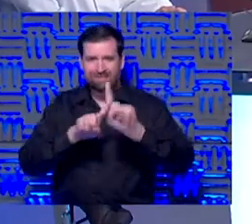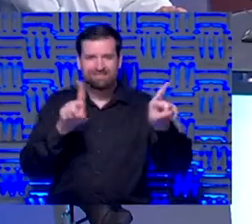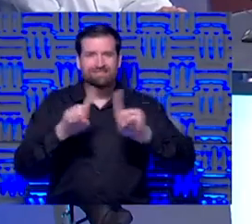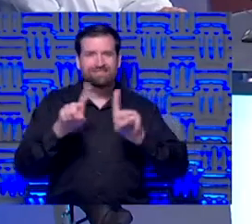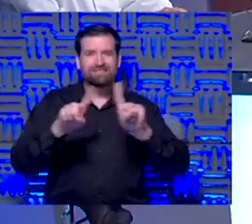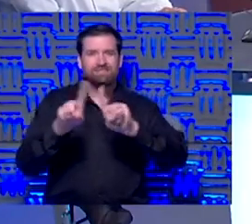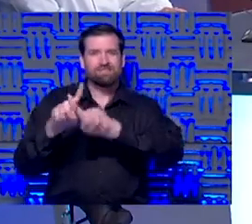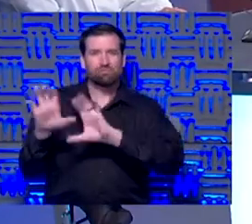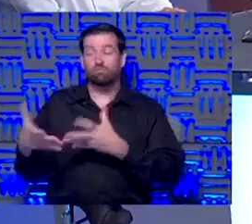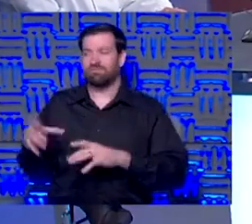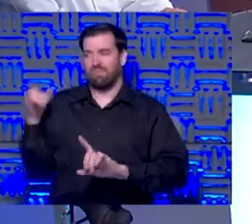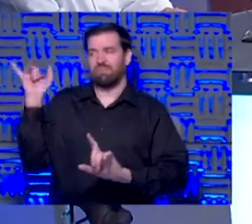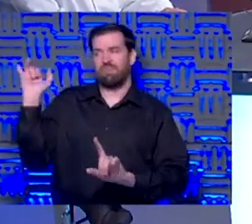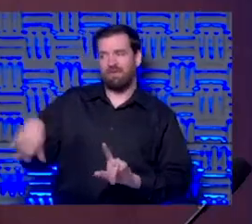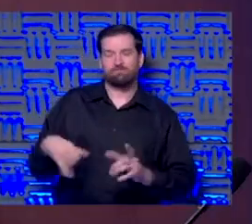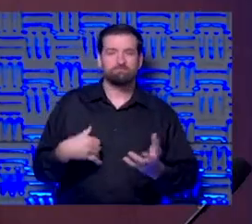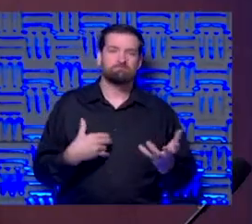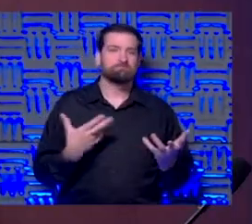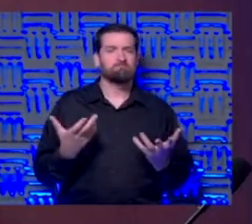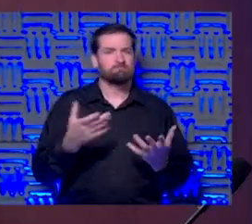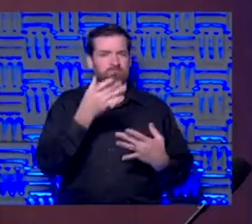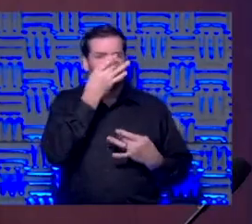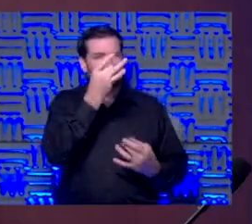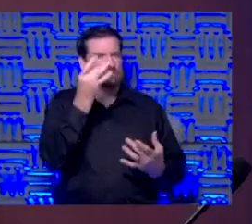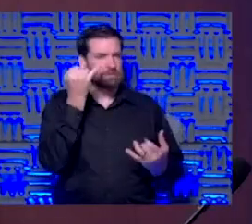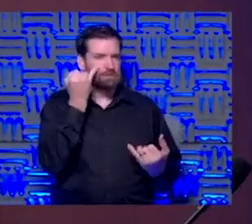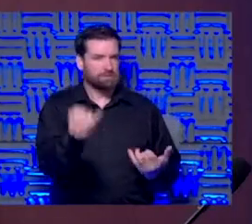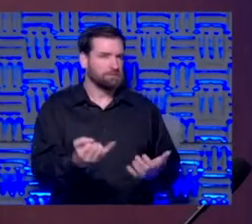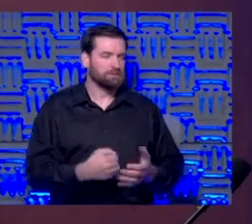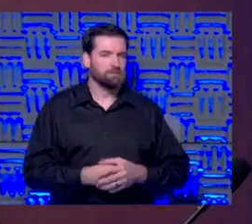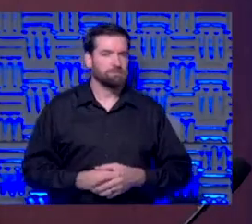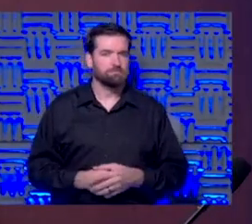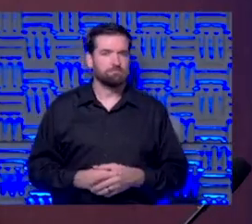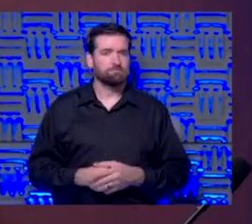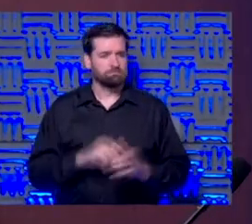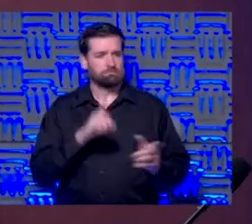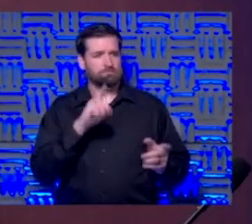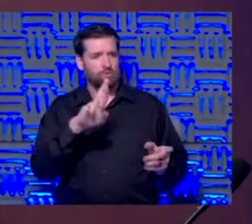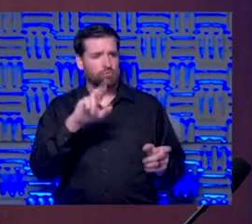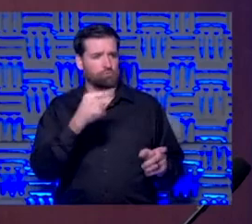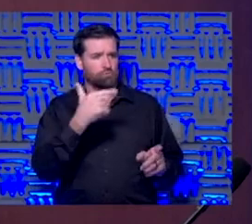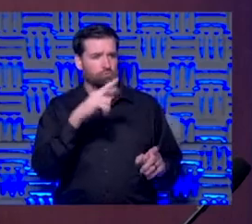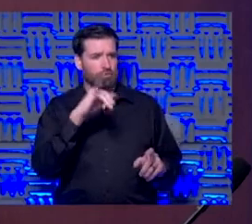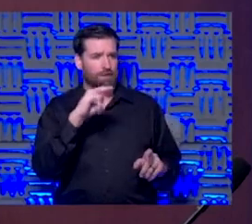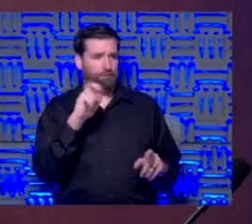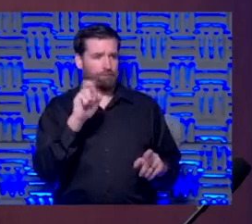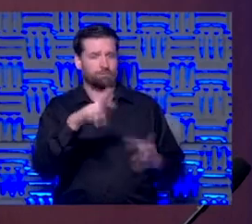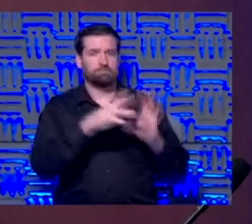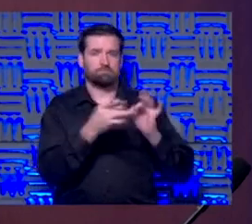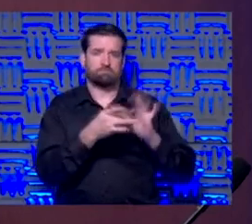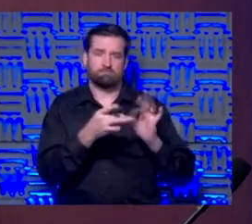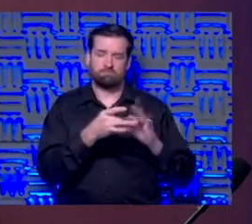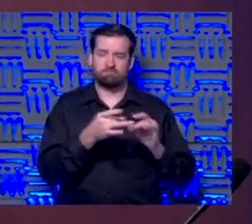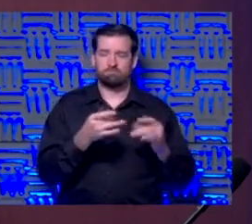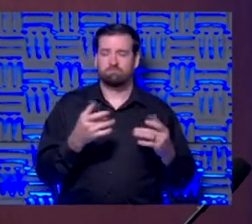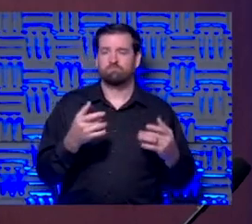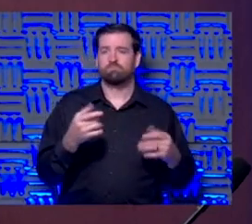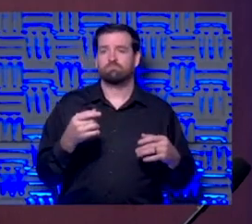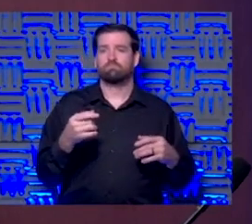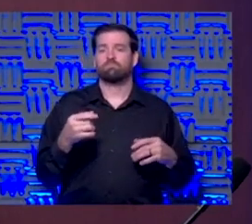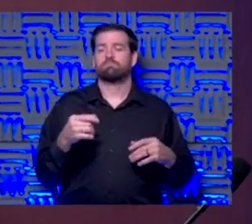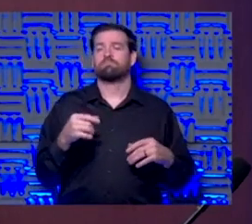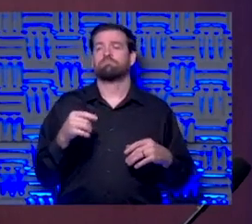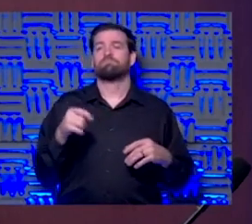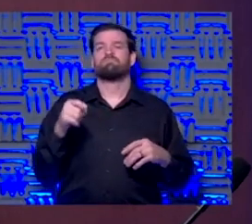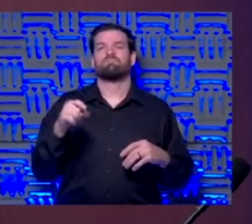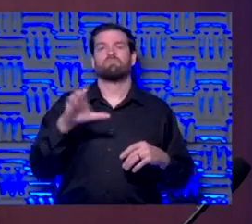I think you hit on it. It is an interesting idea. I think, as Dr. Greiner said a little bit earlier in our conversation, he hit on this